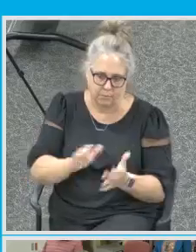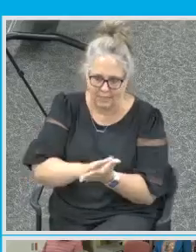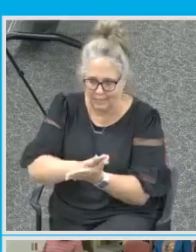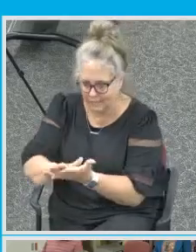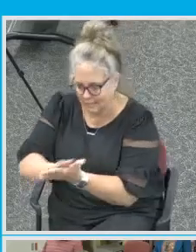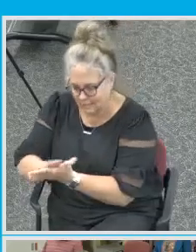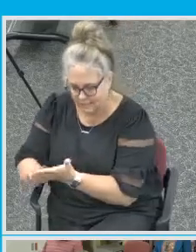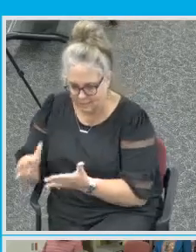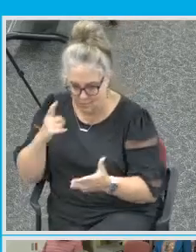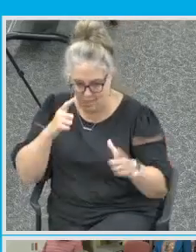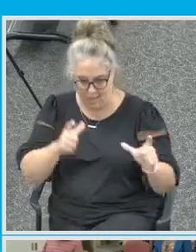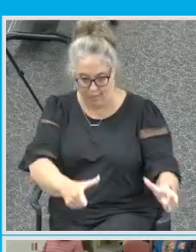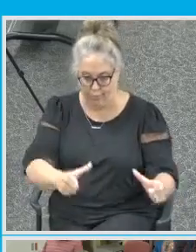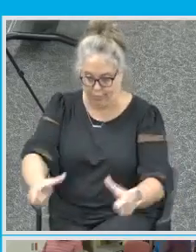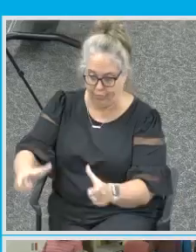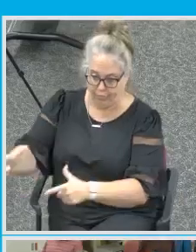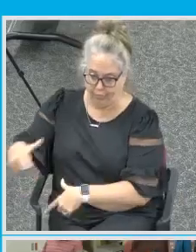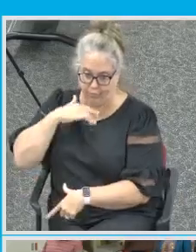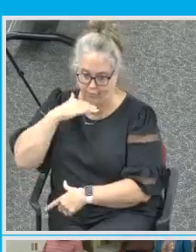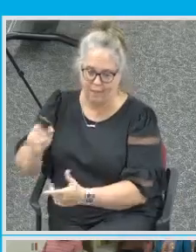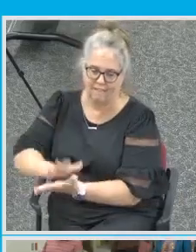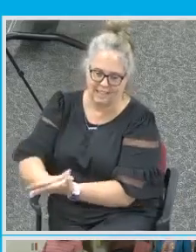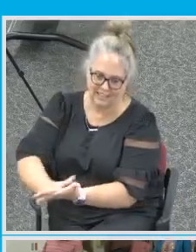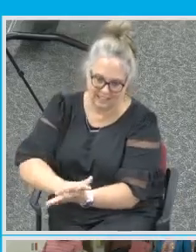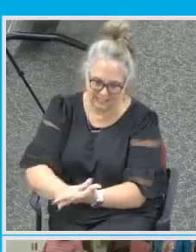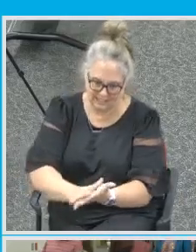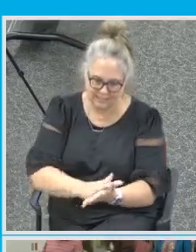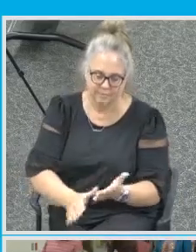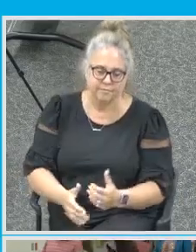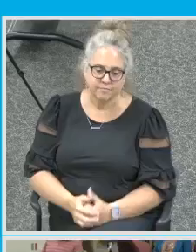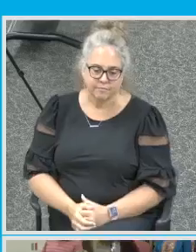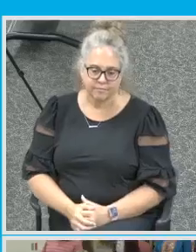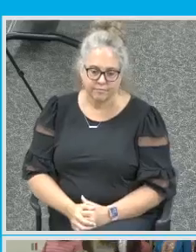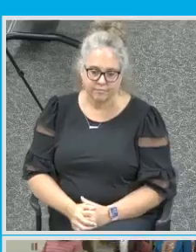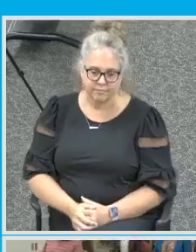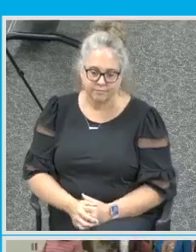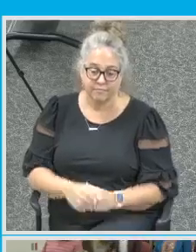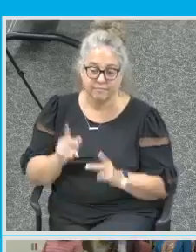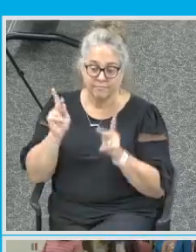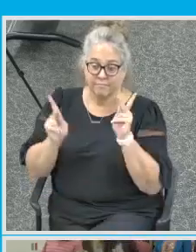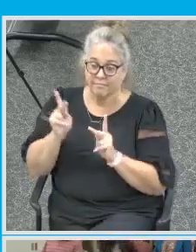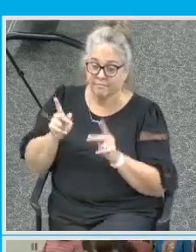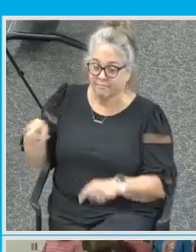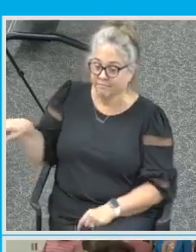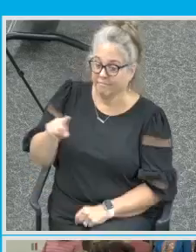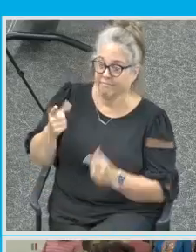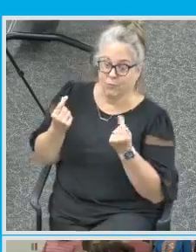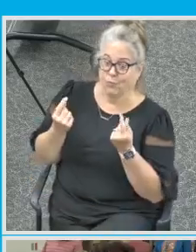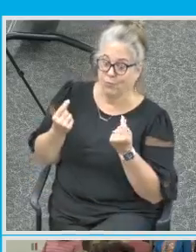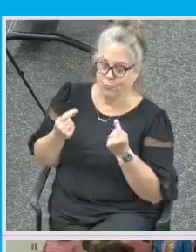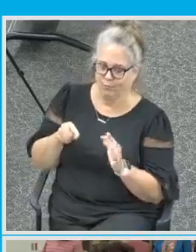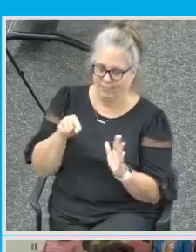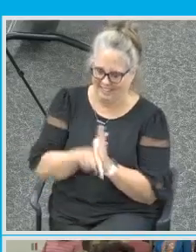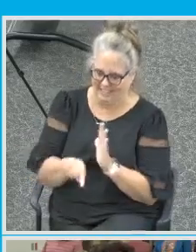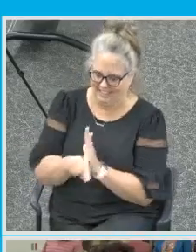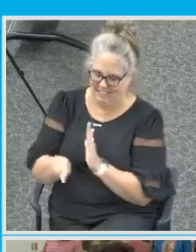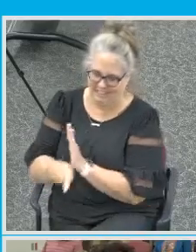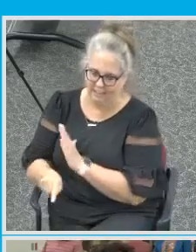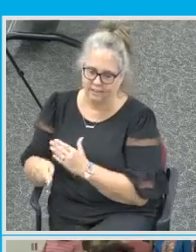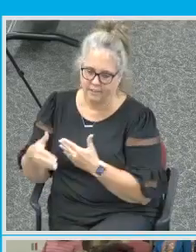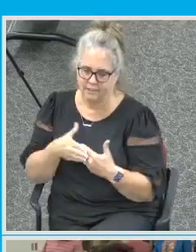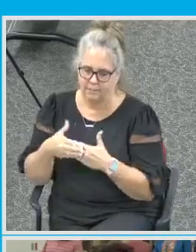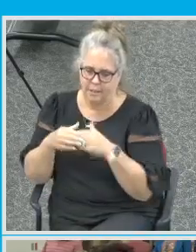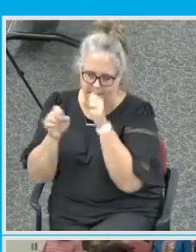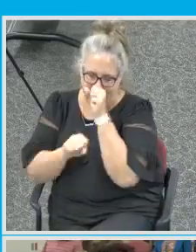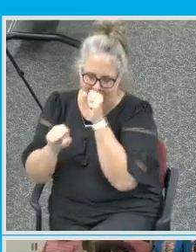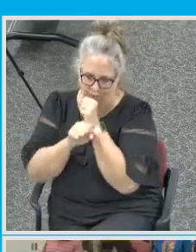doing are related to trying to kill the baby mosquitoes before they come out of the water and fly around and bite people. And that seems to